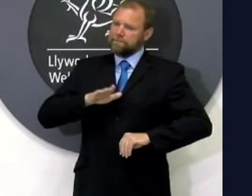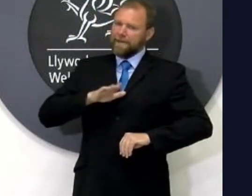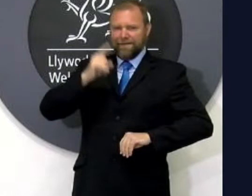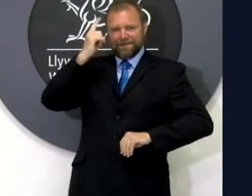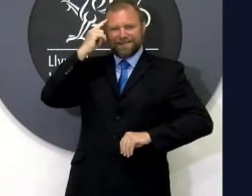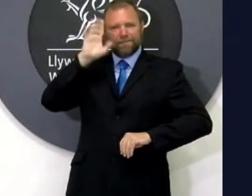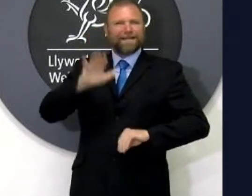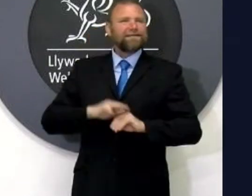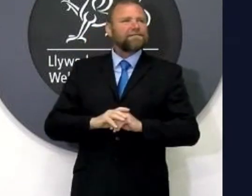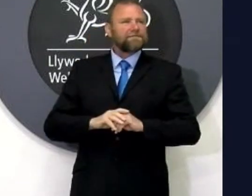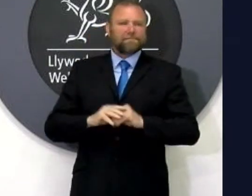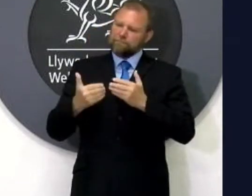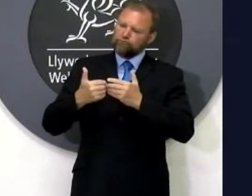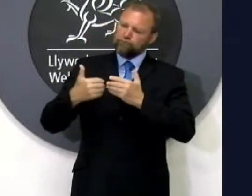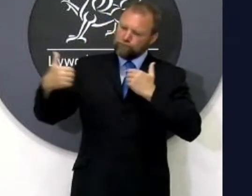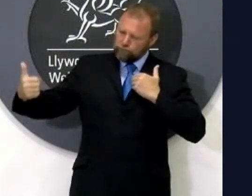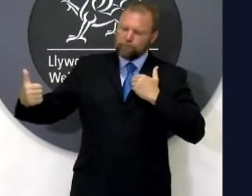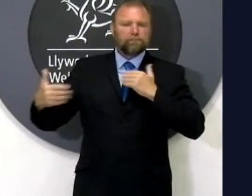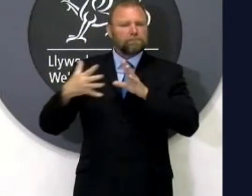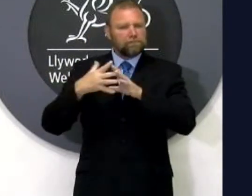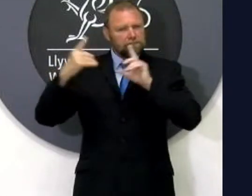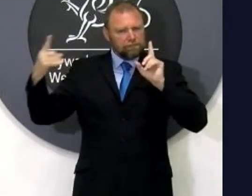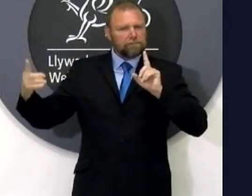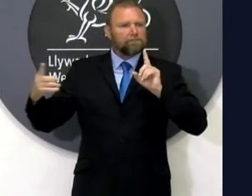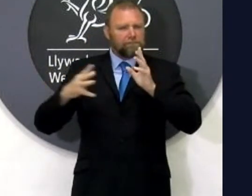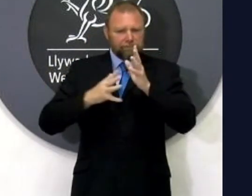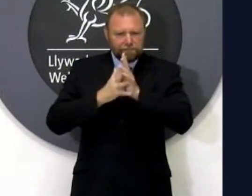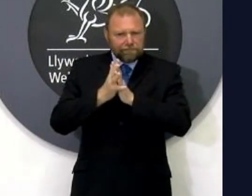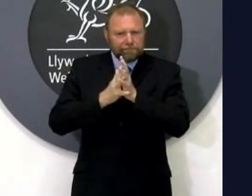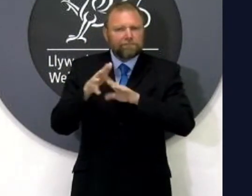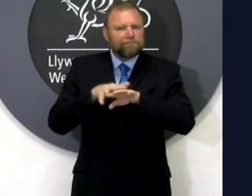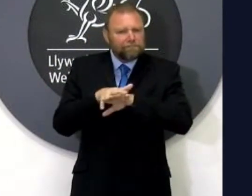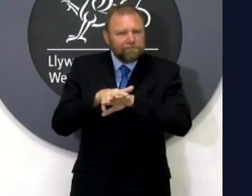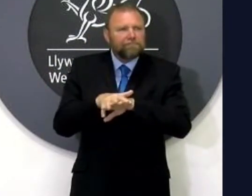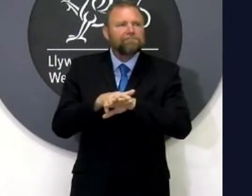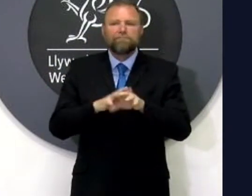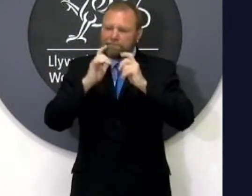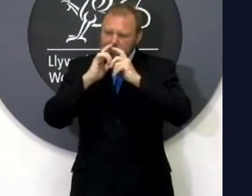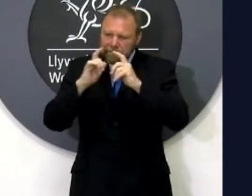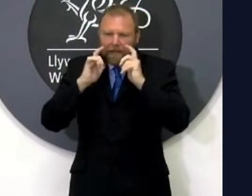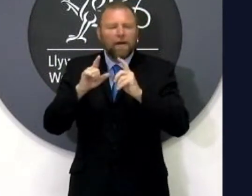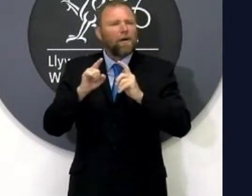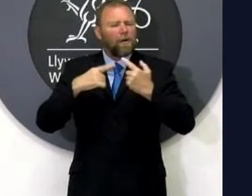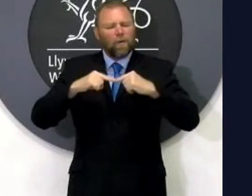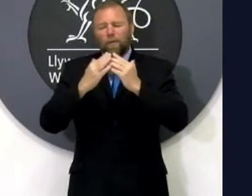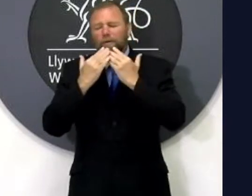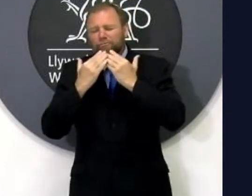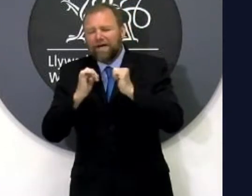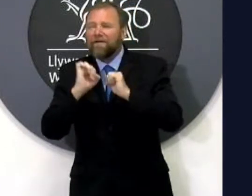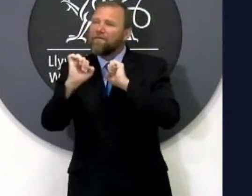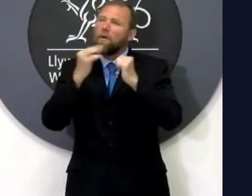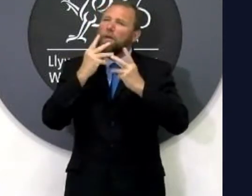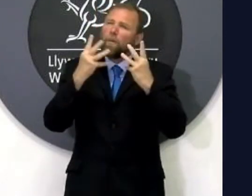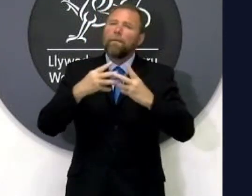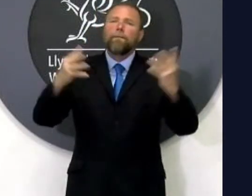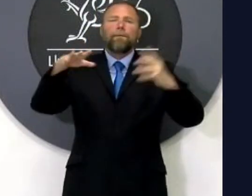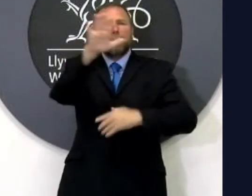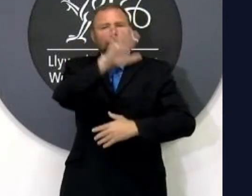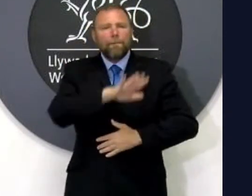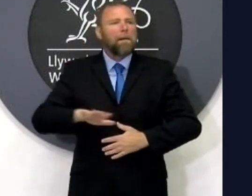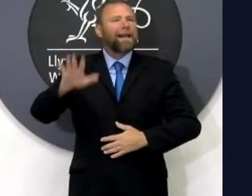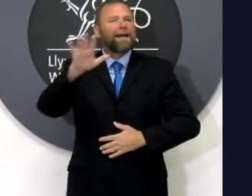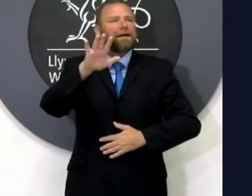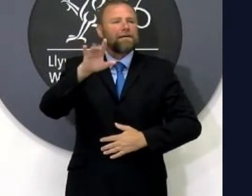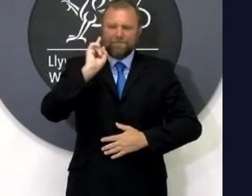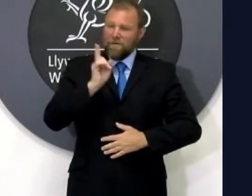learned, keep us all safe. So we're grateful to the Welsh public for what they've done in getting us out of the